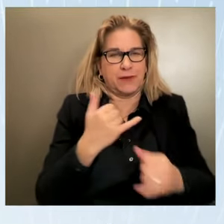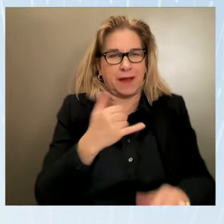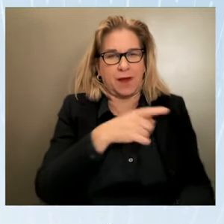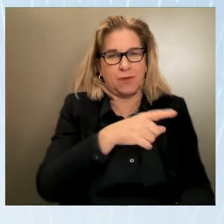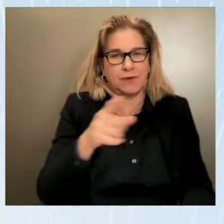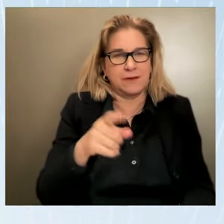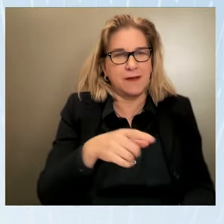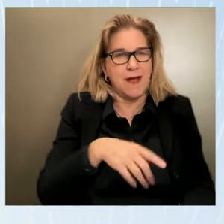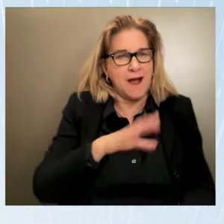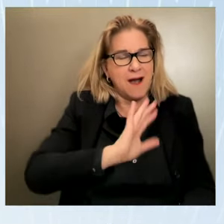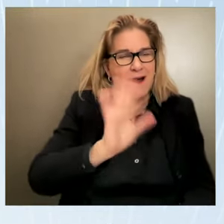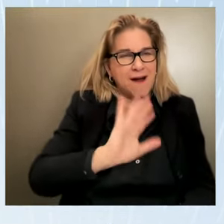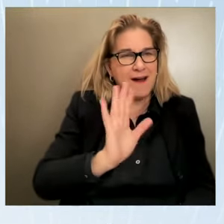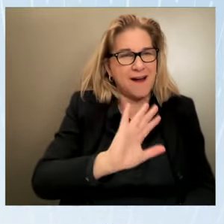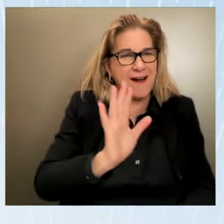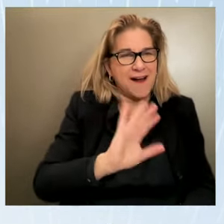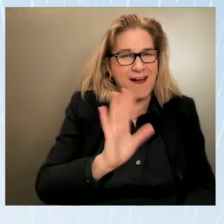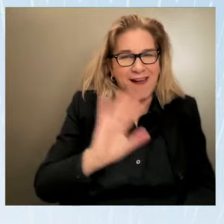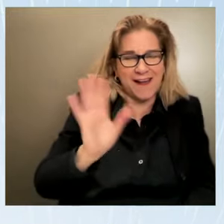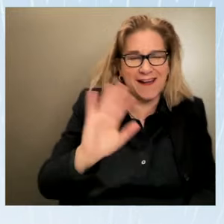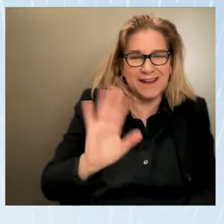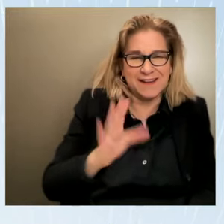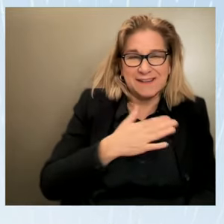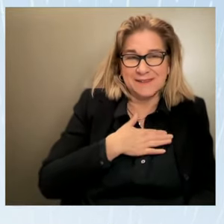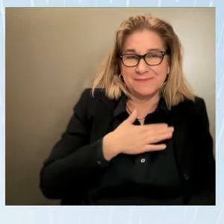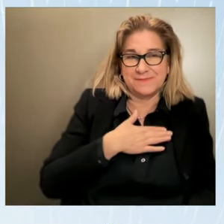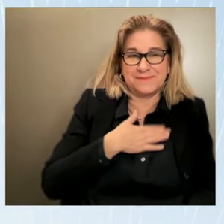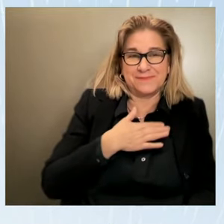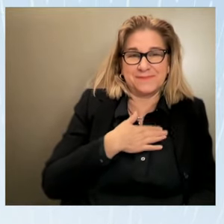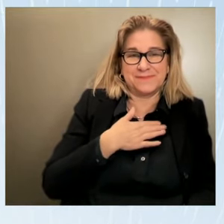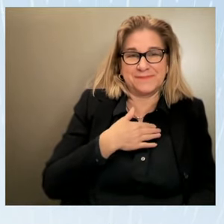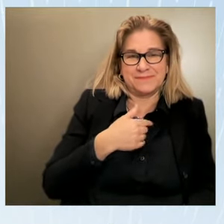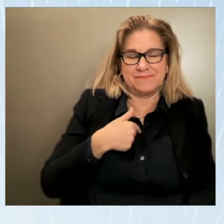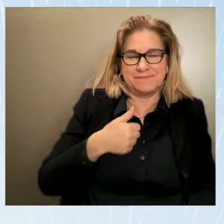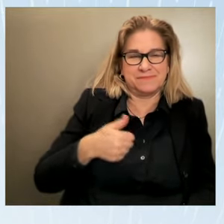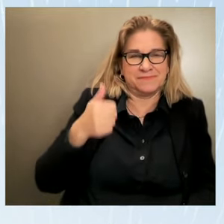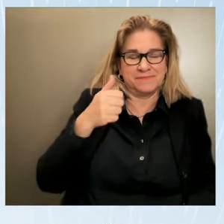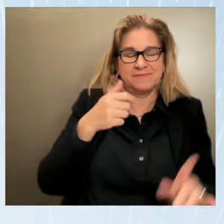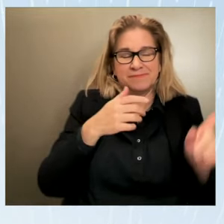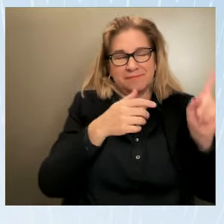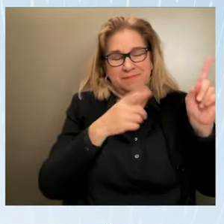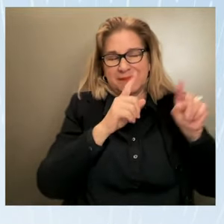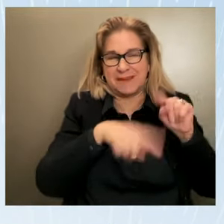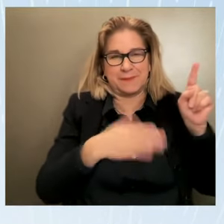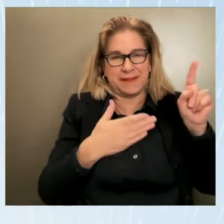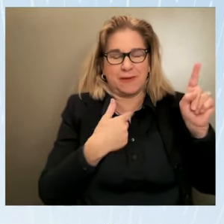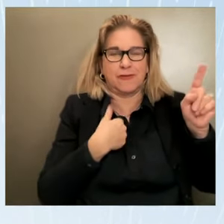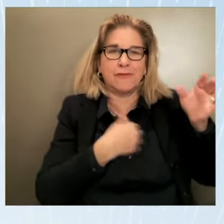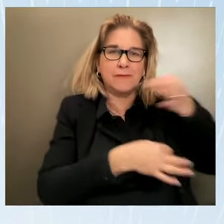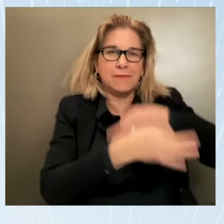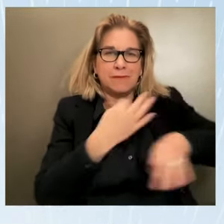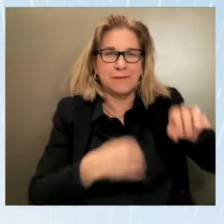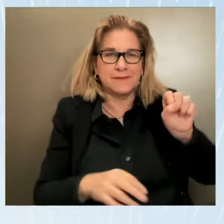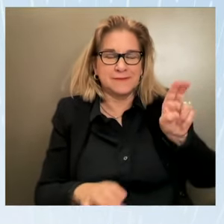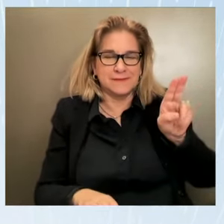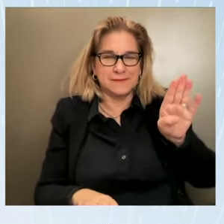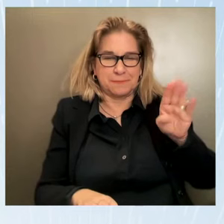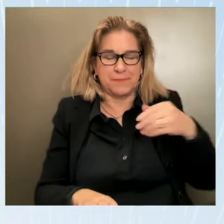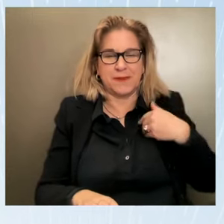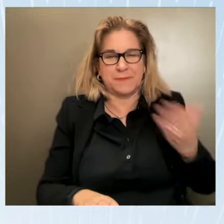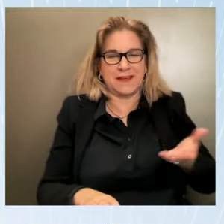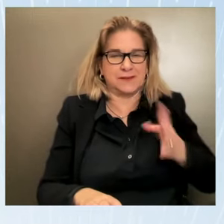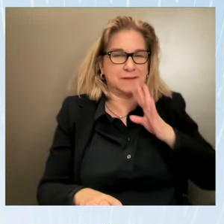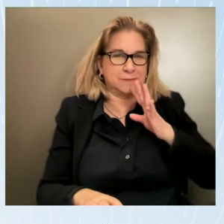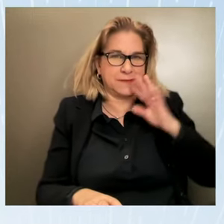their regrets they couldn't be here, we are very honored to be part of this task force and take this work incredibly seriously. At the Department of Labor, we focus